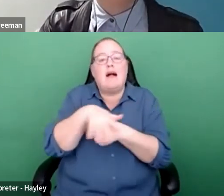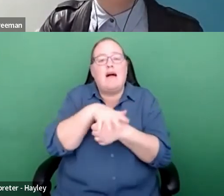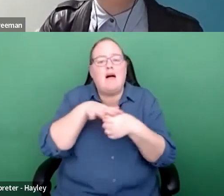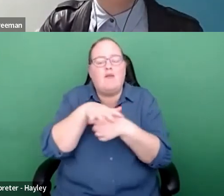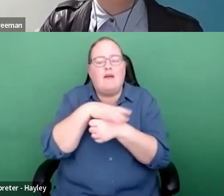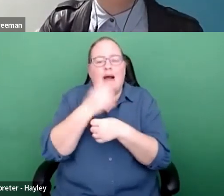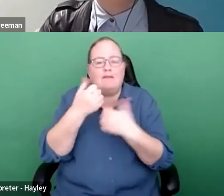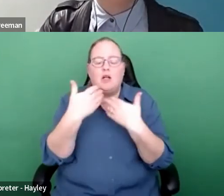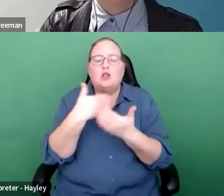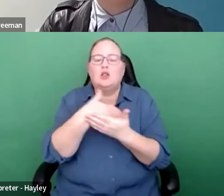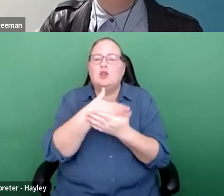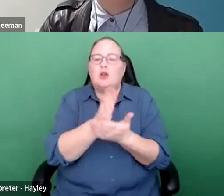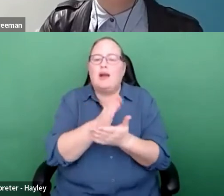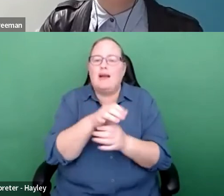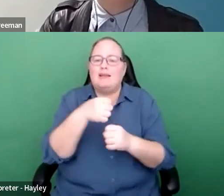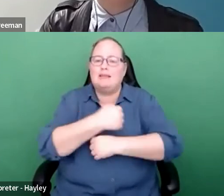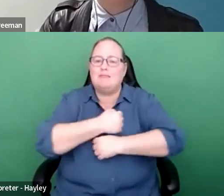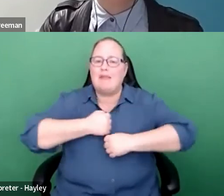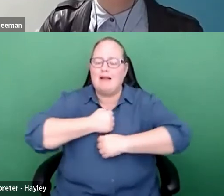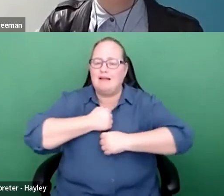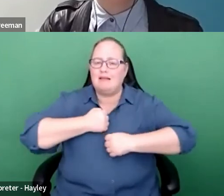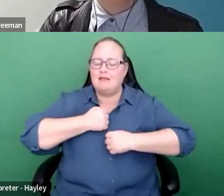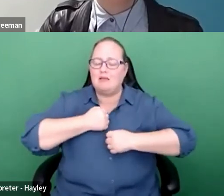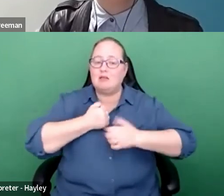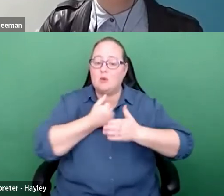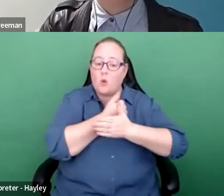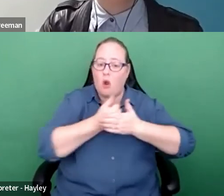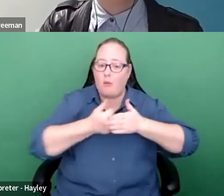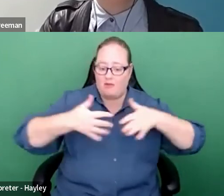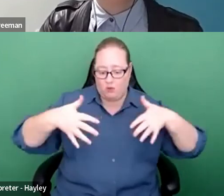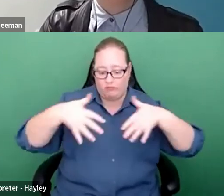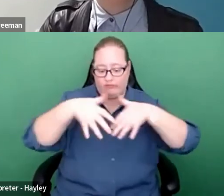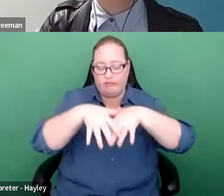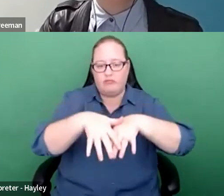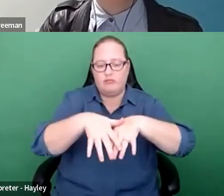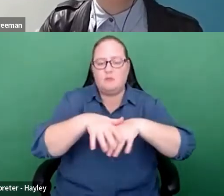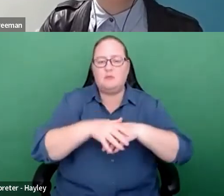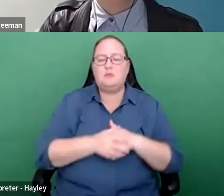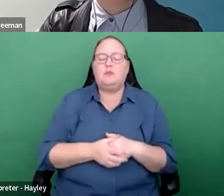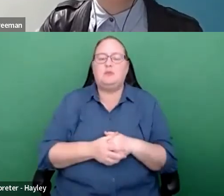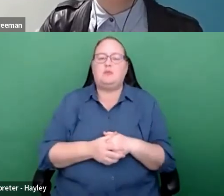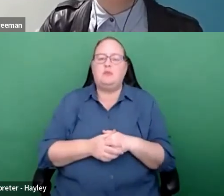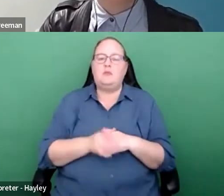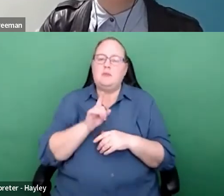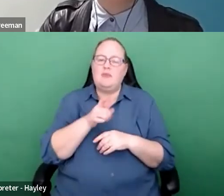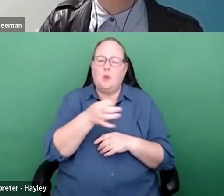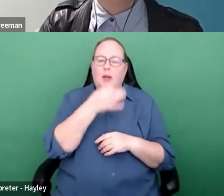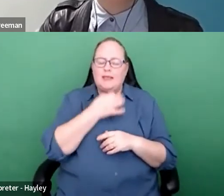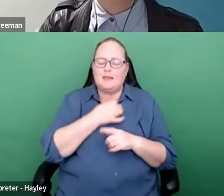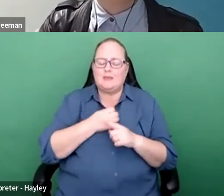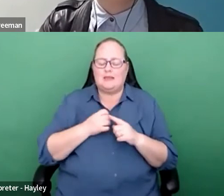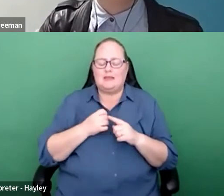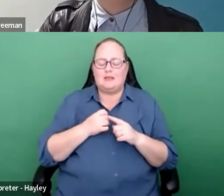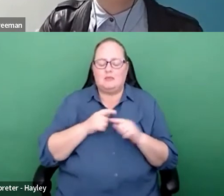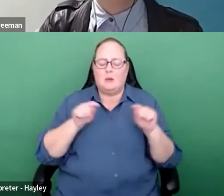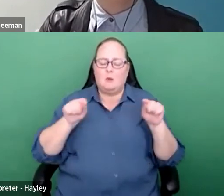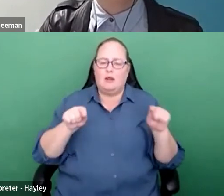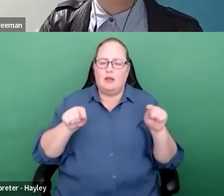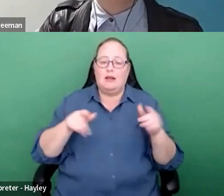which were common across the sites. But since your question is more focused on the differences rather than kind of the